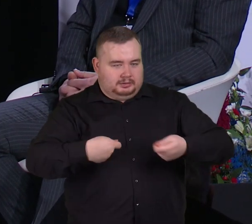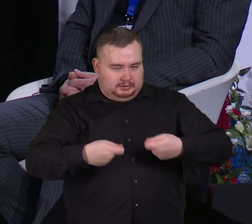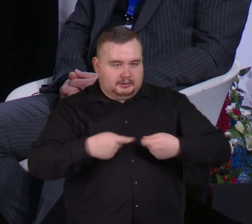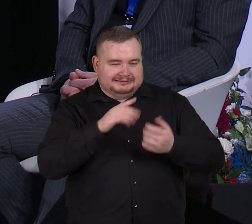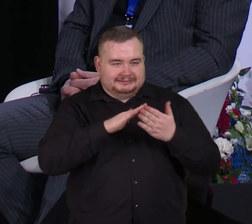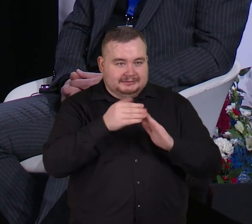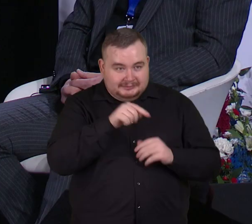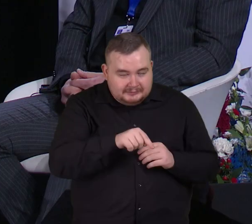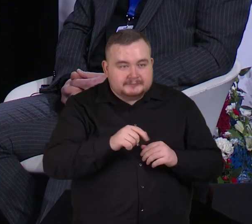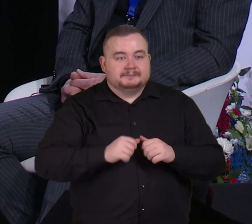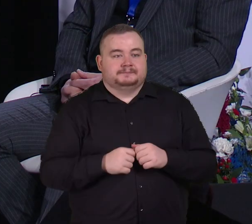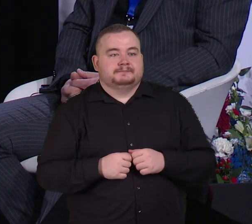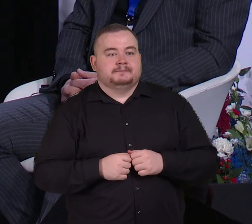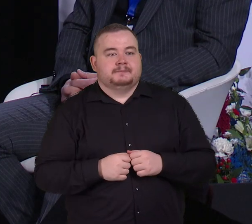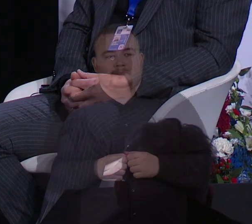we